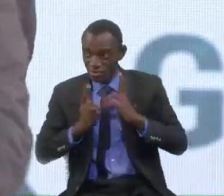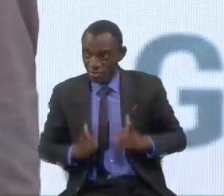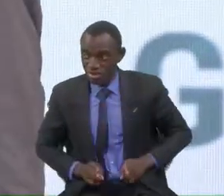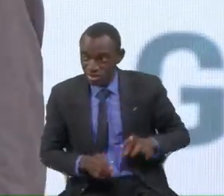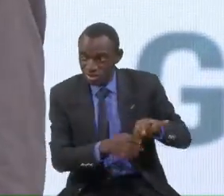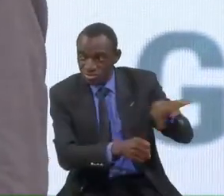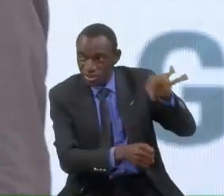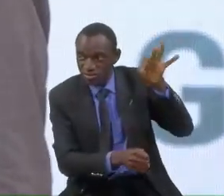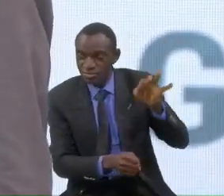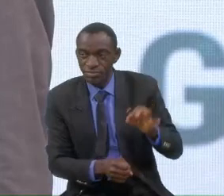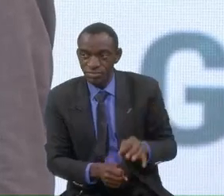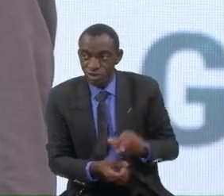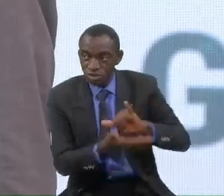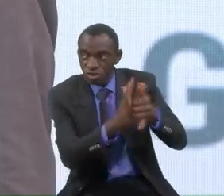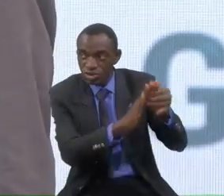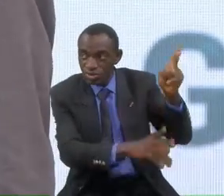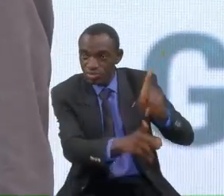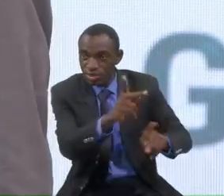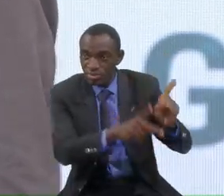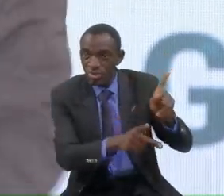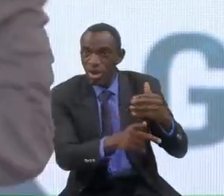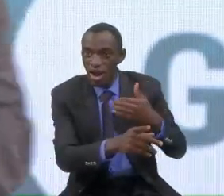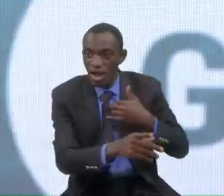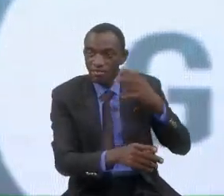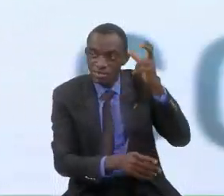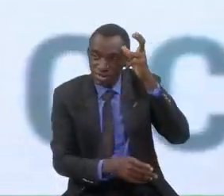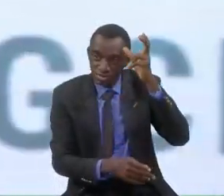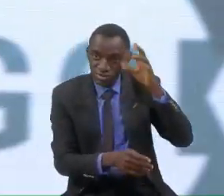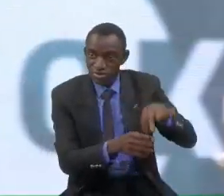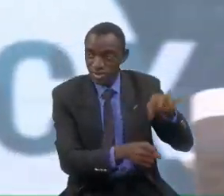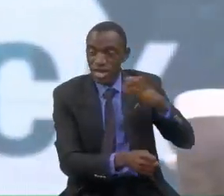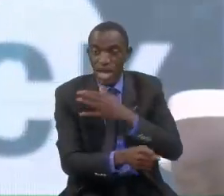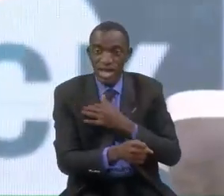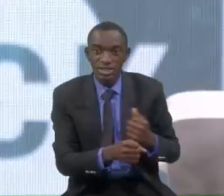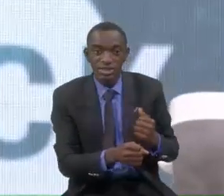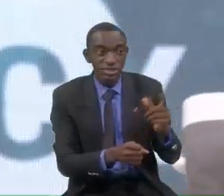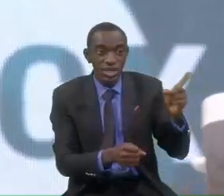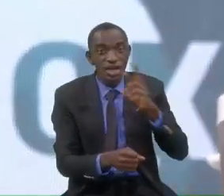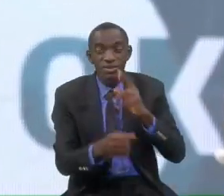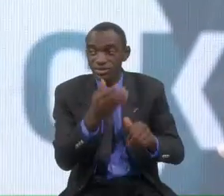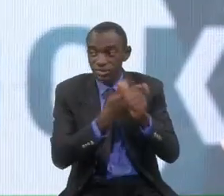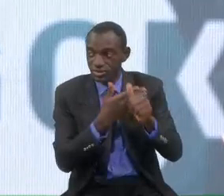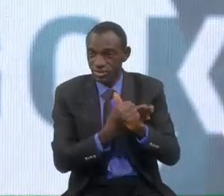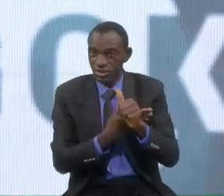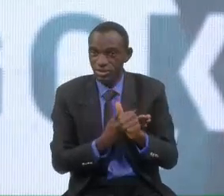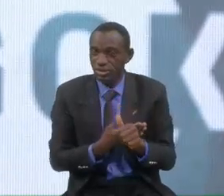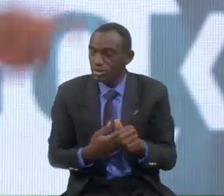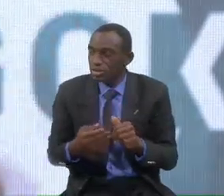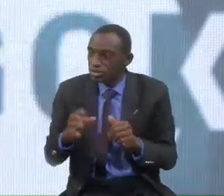people are dangerous, dastardly. And so, and mind how long you